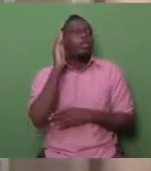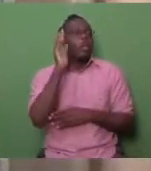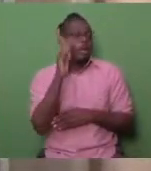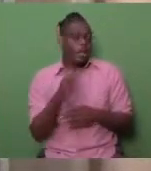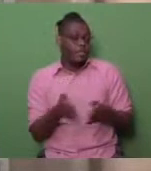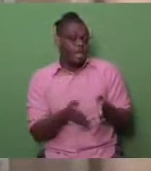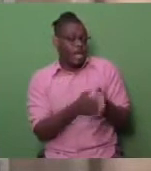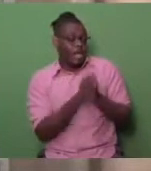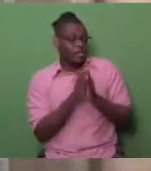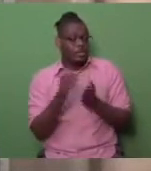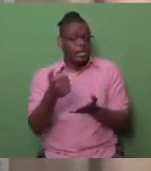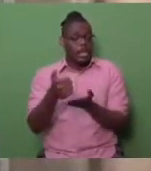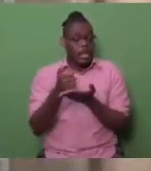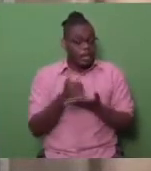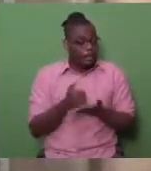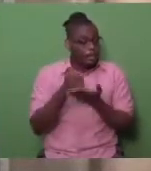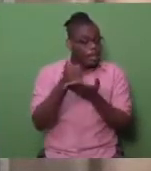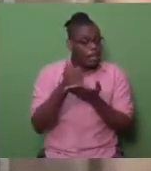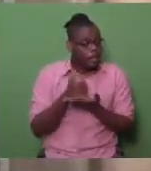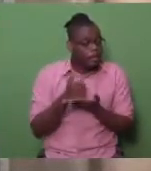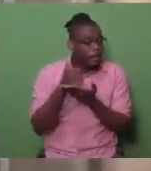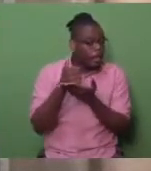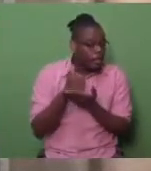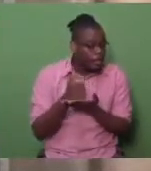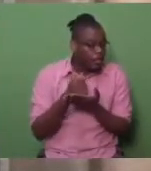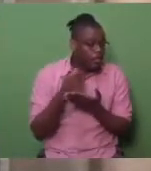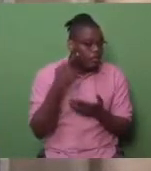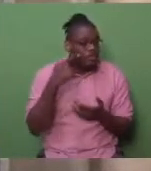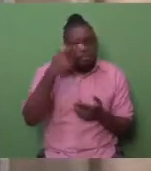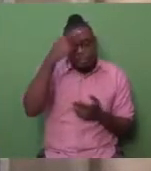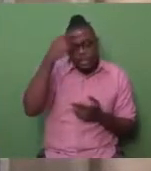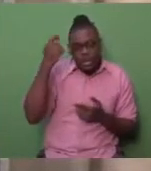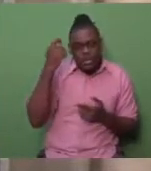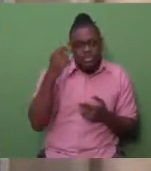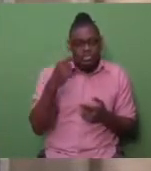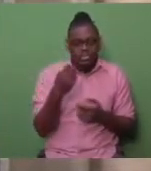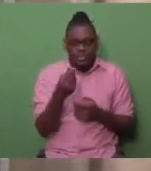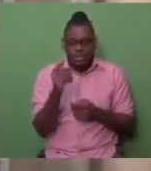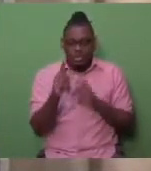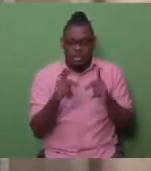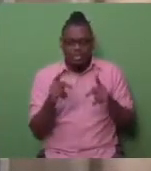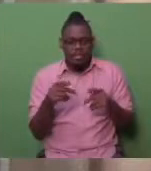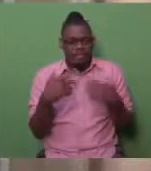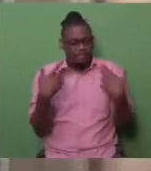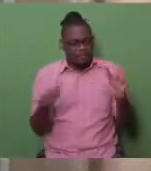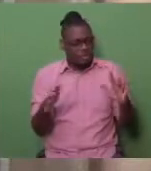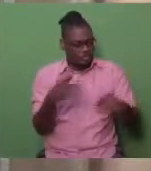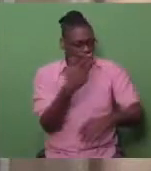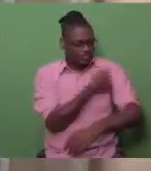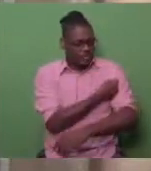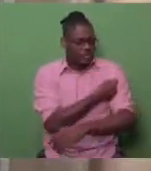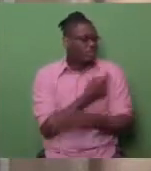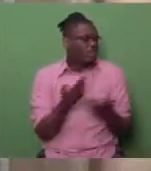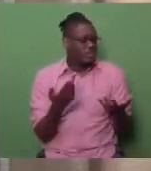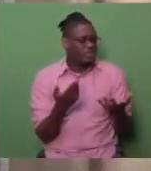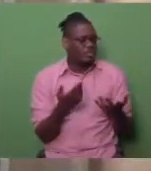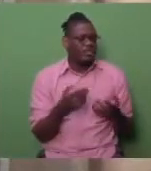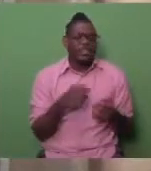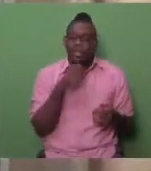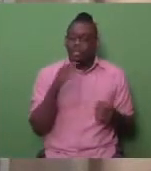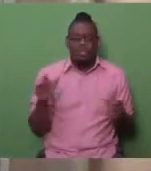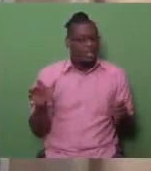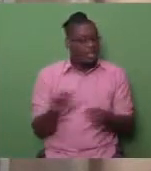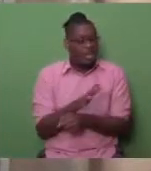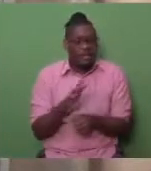be discontinued. The following must be considered. Listen, you're saying that no one under the age of